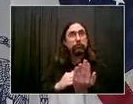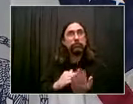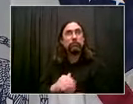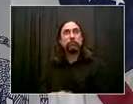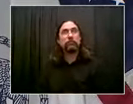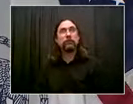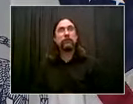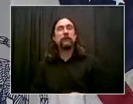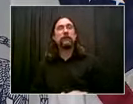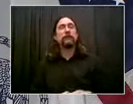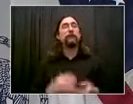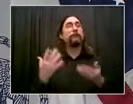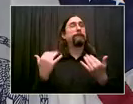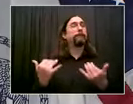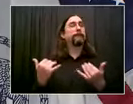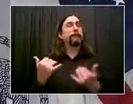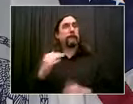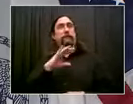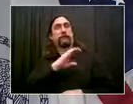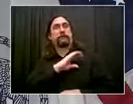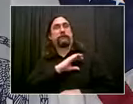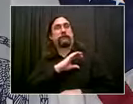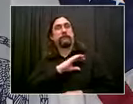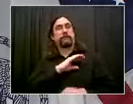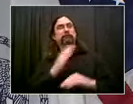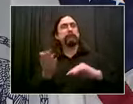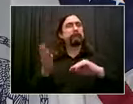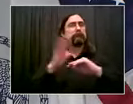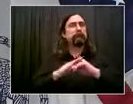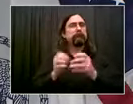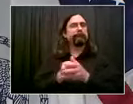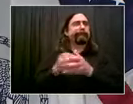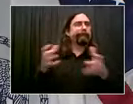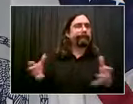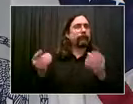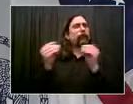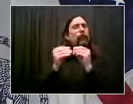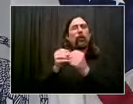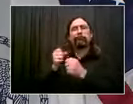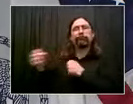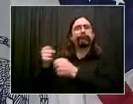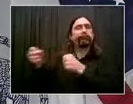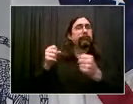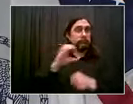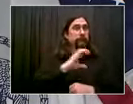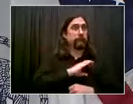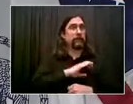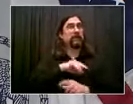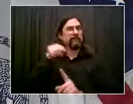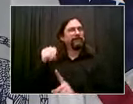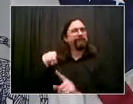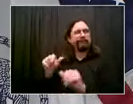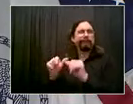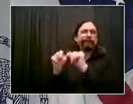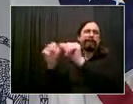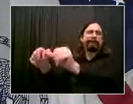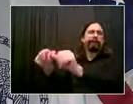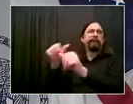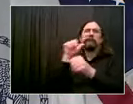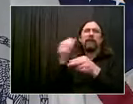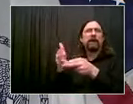Shabbos coming up. And we want to make sure that people are safe, and we want to just stop this pattern dead in its tracks, show